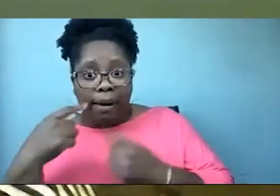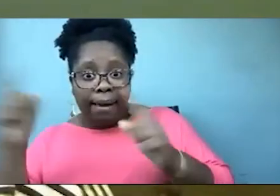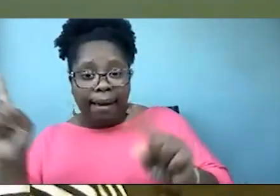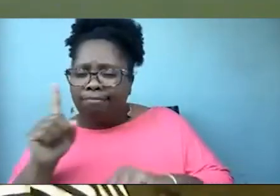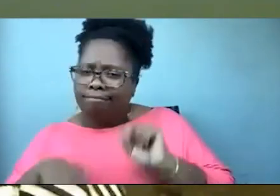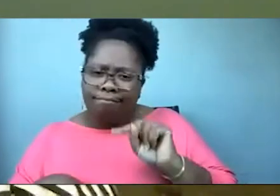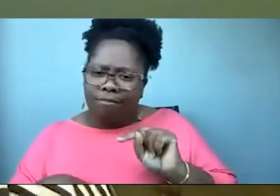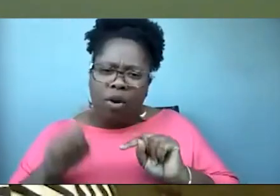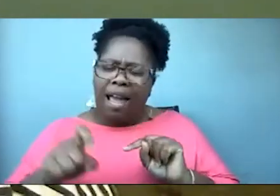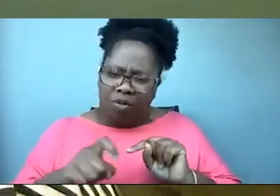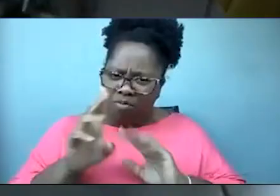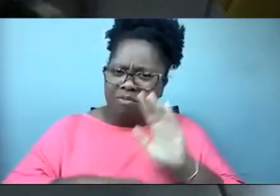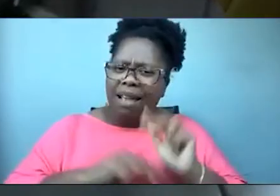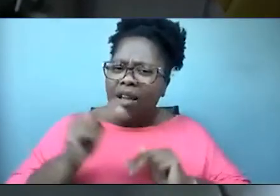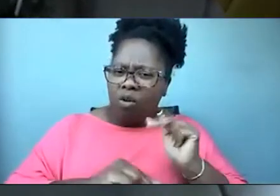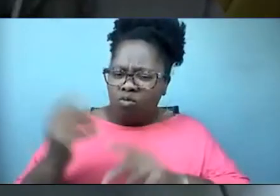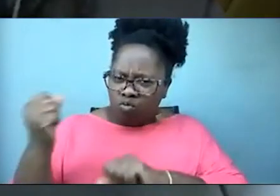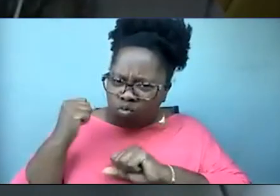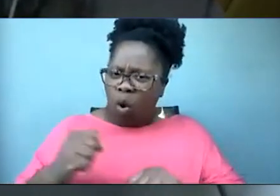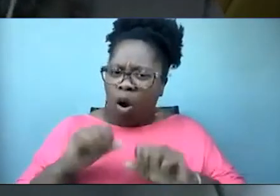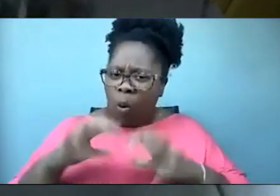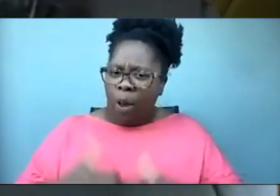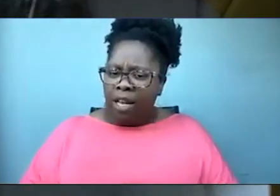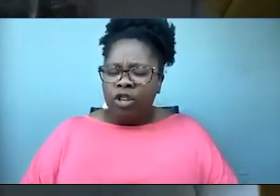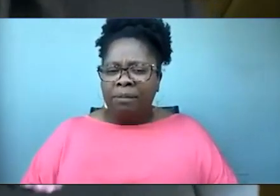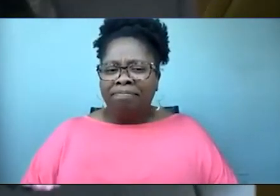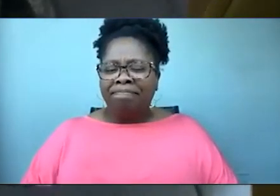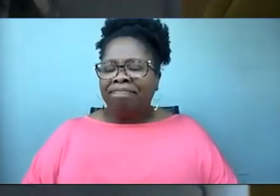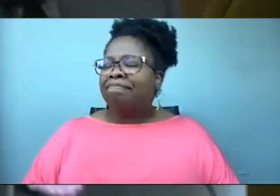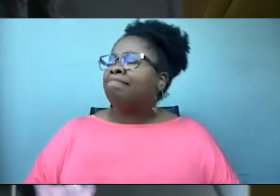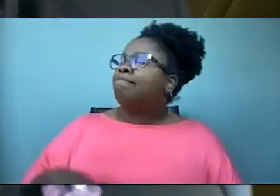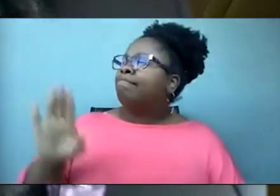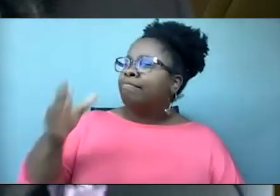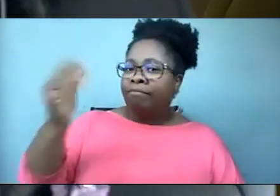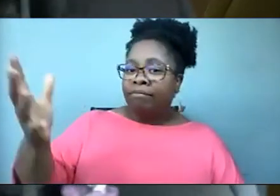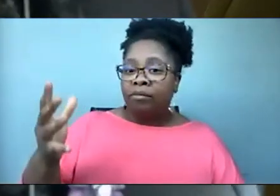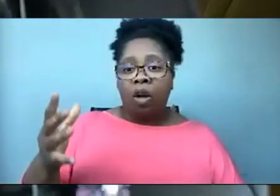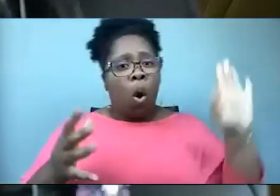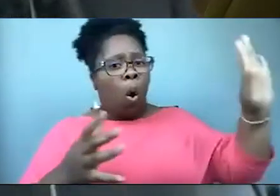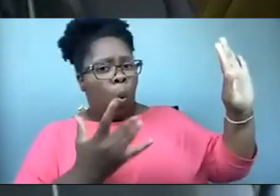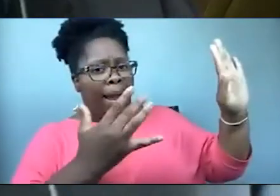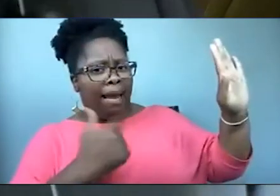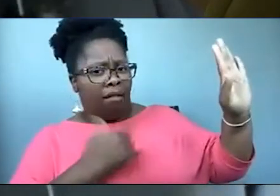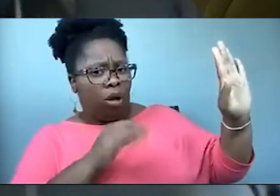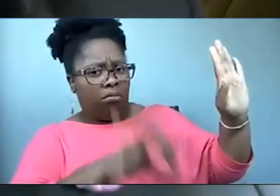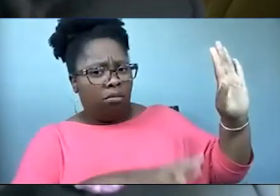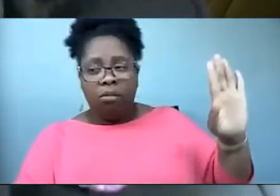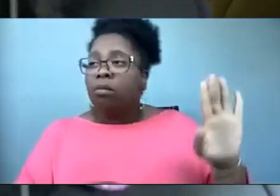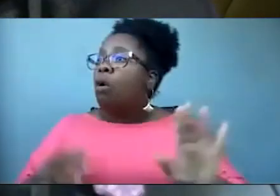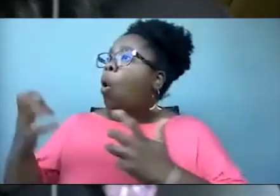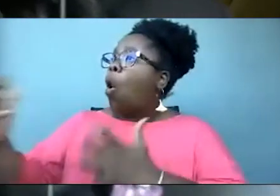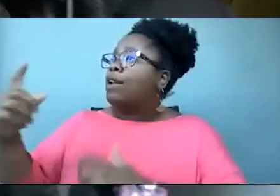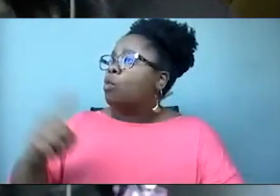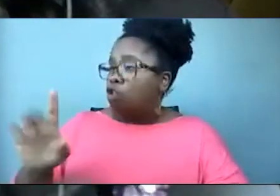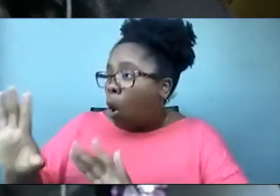audience. I would actually like to weigh in on this, if you don't please, mind. sure, Harriet, no problem. Because I've written about this, I have a very different take on it. And that is that advocacy